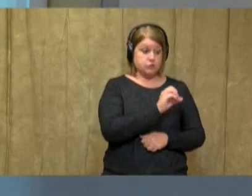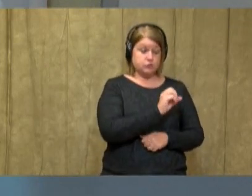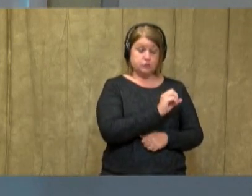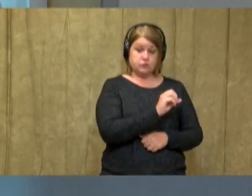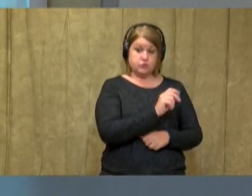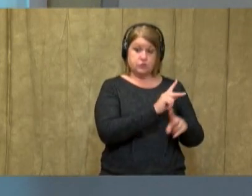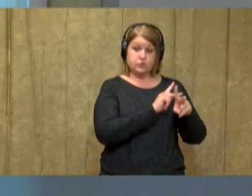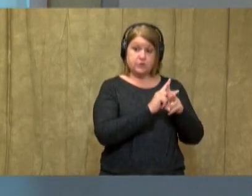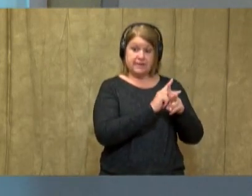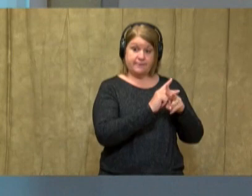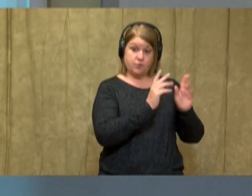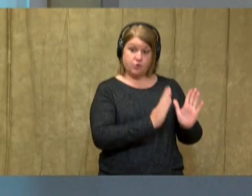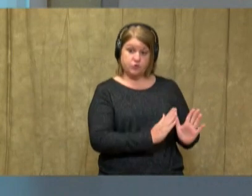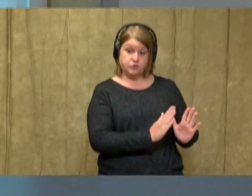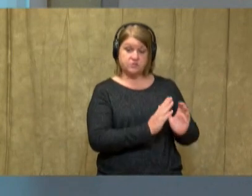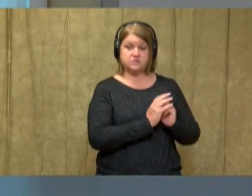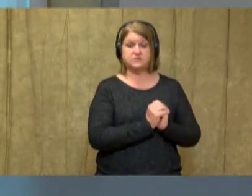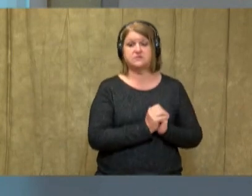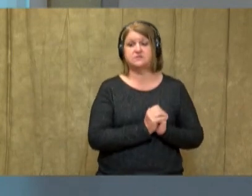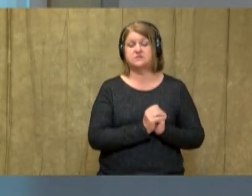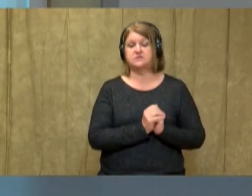Zookeepers,